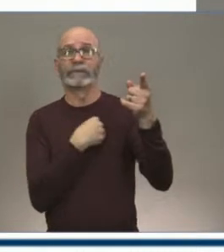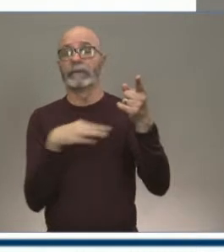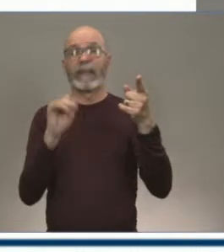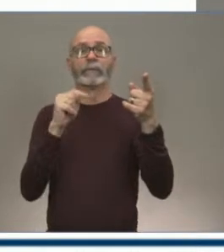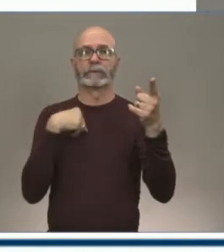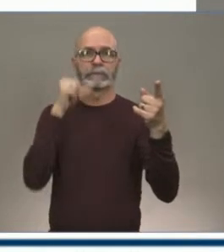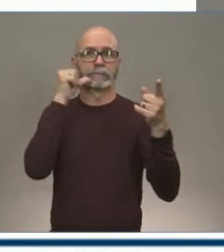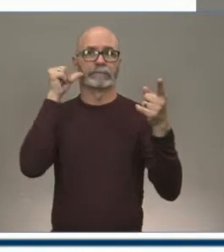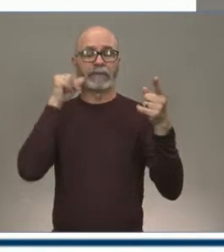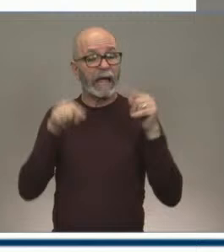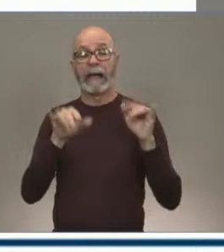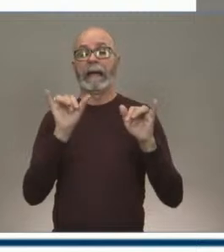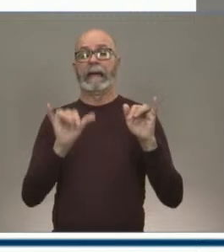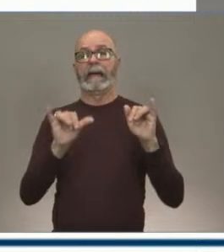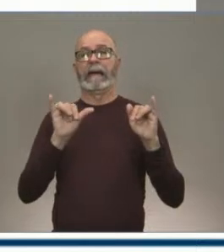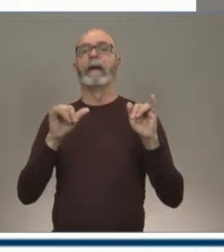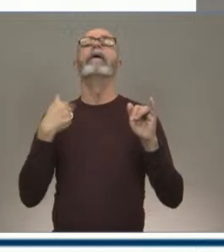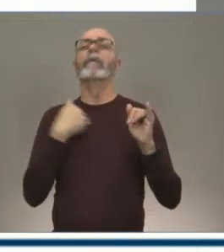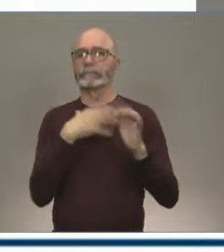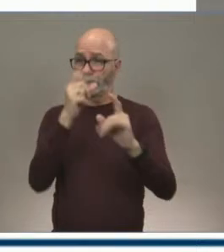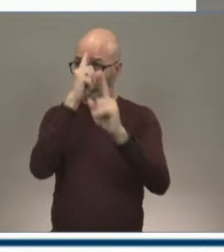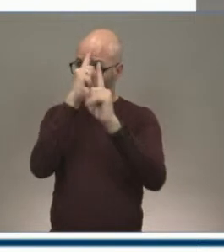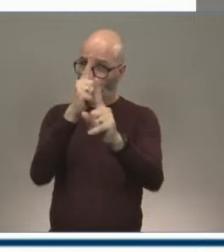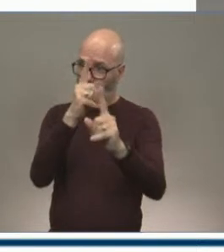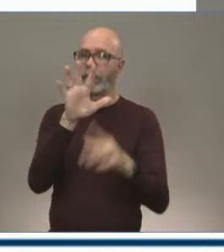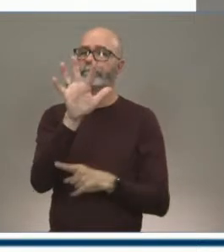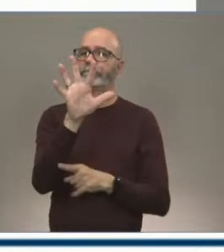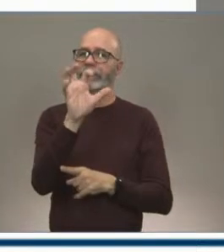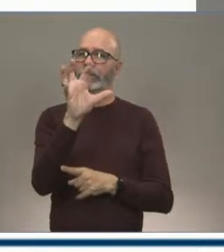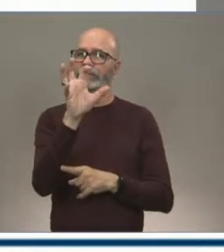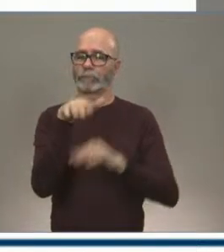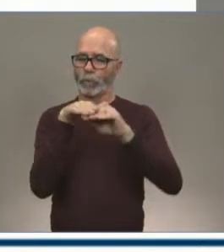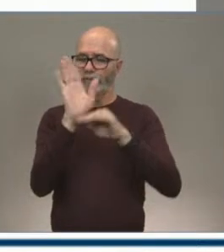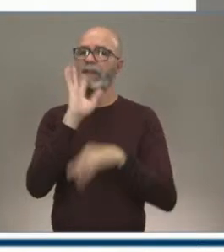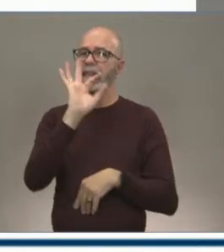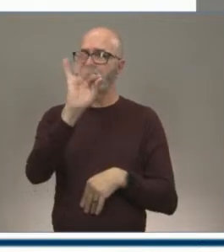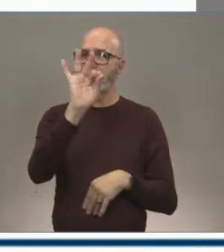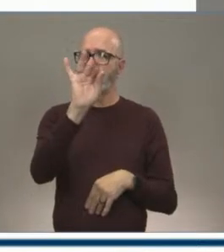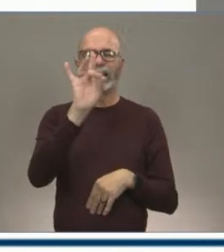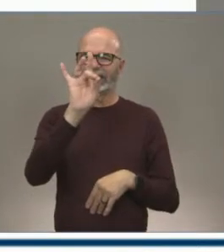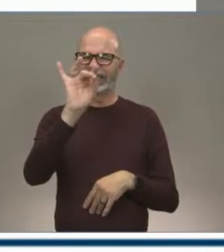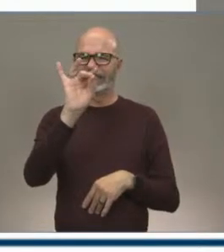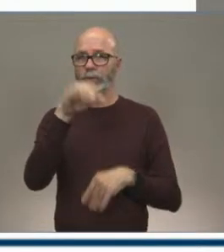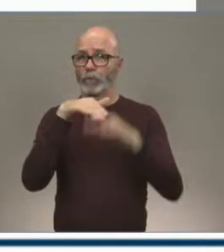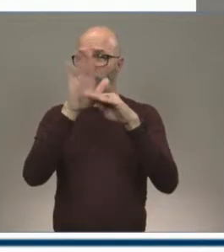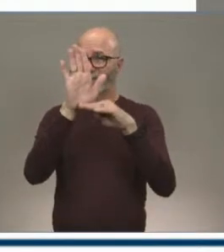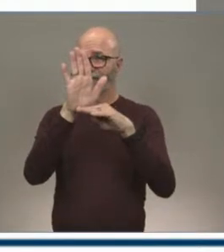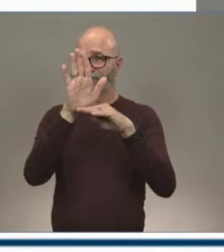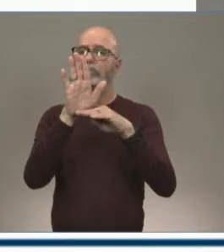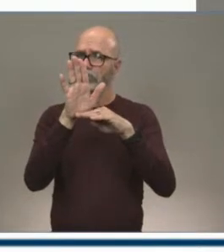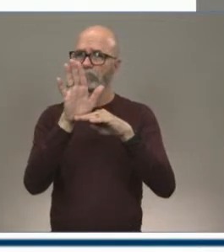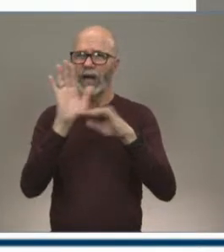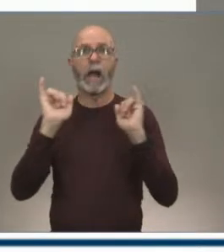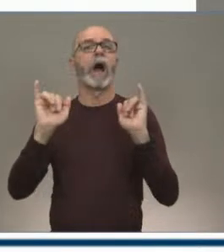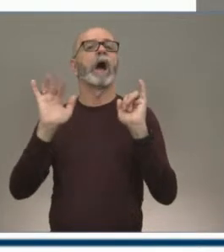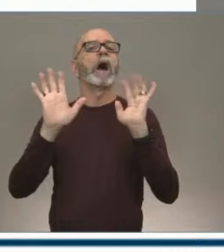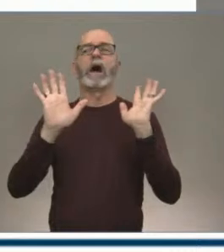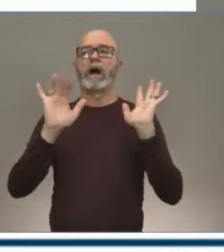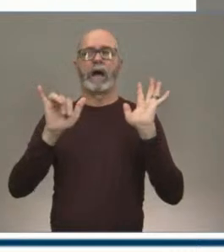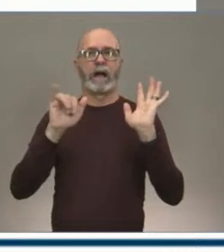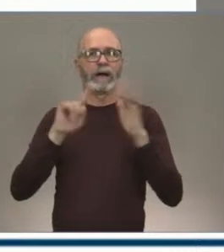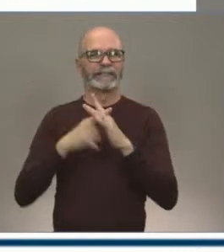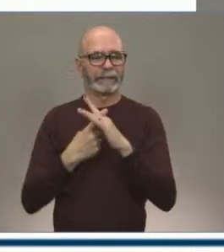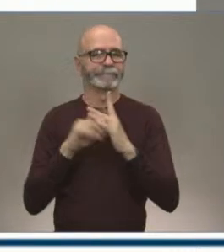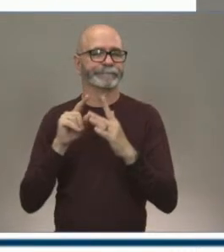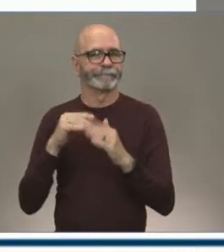clinic was to identify 500 people 80 and plus and get them immunized, and we're going to do that. We're going to learn from that. This is the only